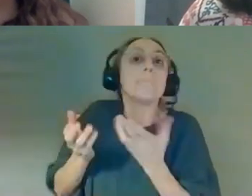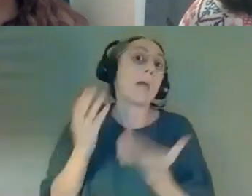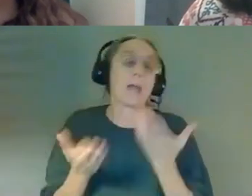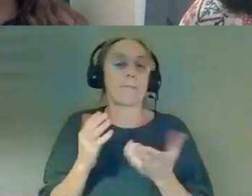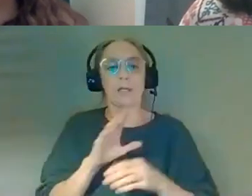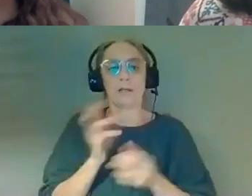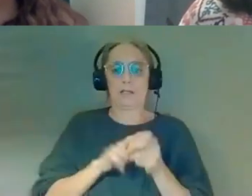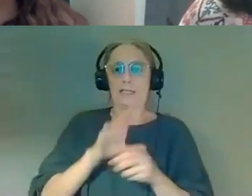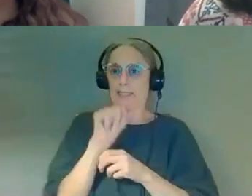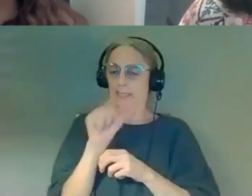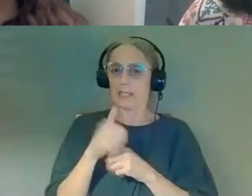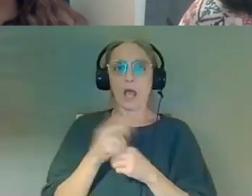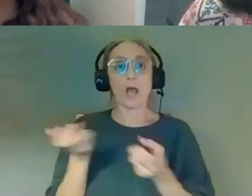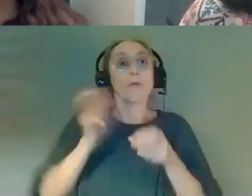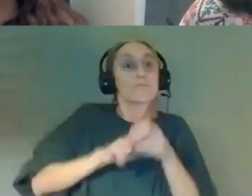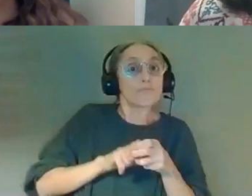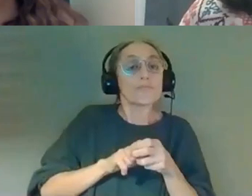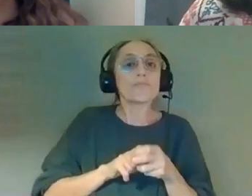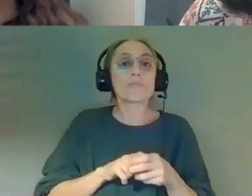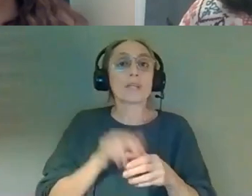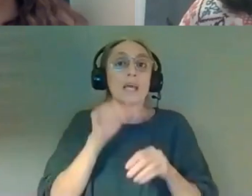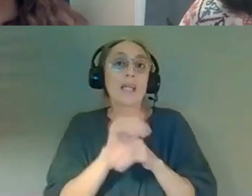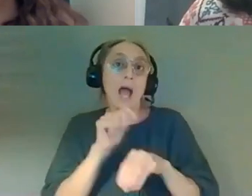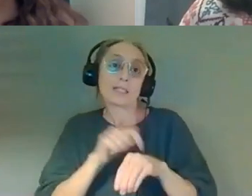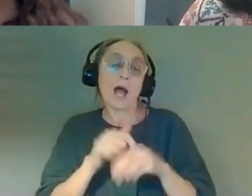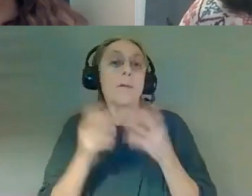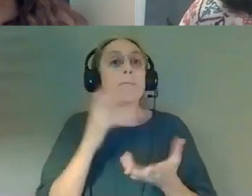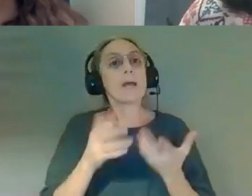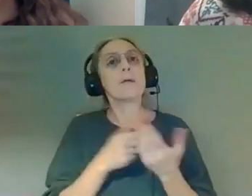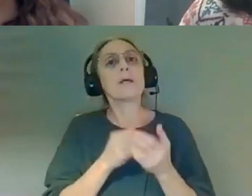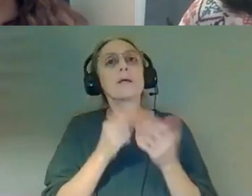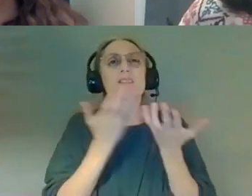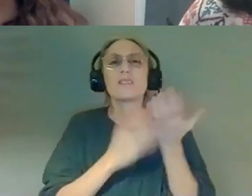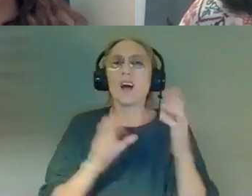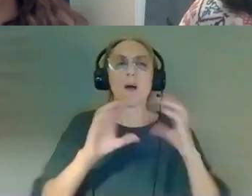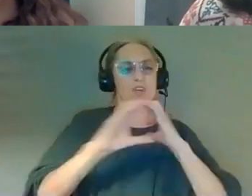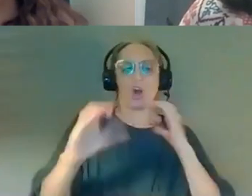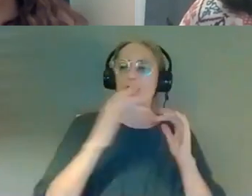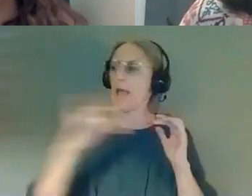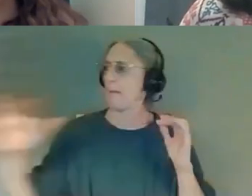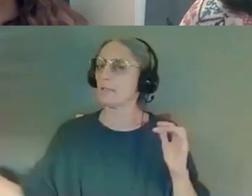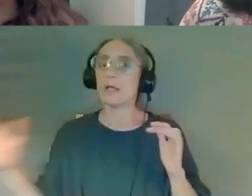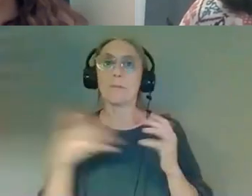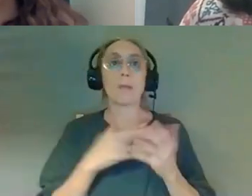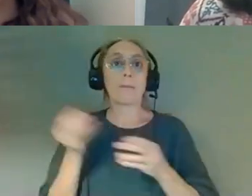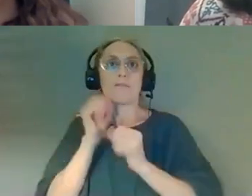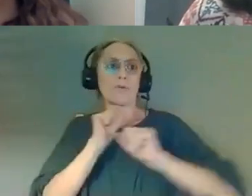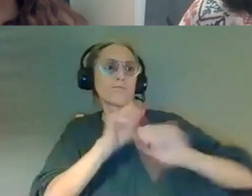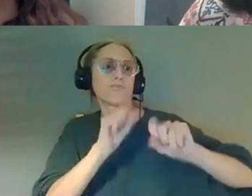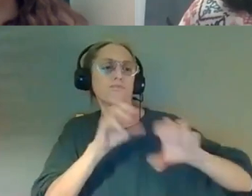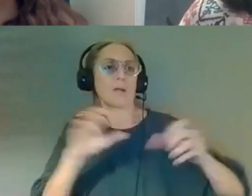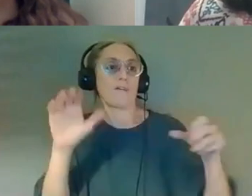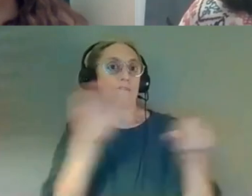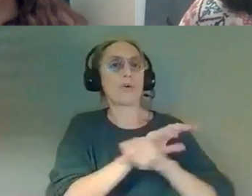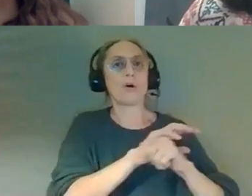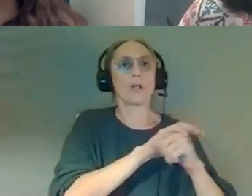like only a couple cars being filled up, maybe we can fill some of those cars with food and move them across the city to places in need. Maybe we could